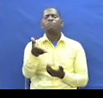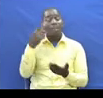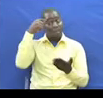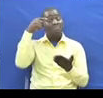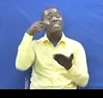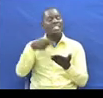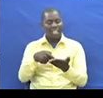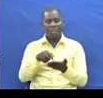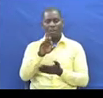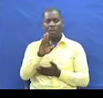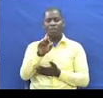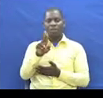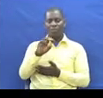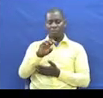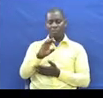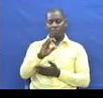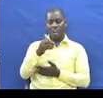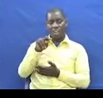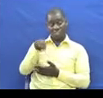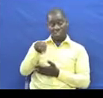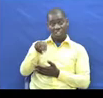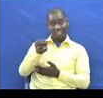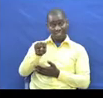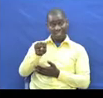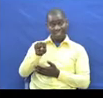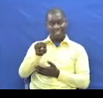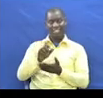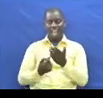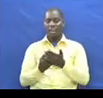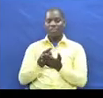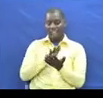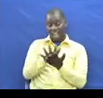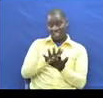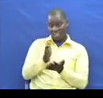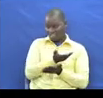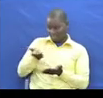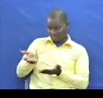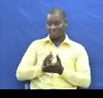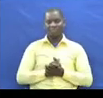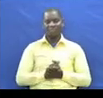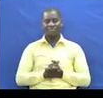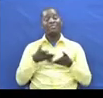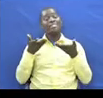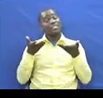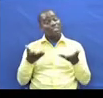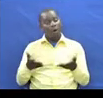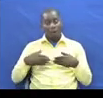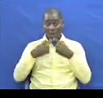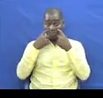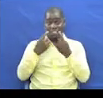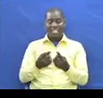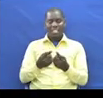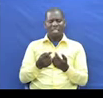or her own words to define the function from all this we have explained. But not only, here we have seen the representation